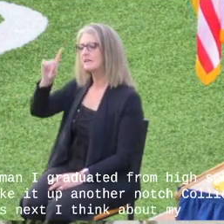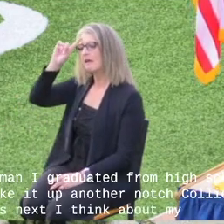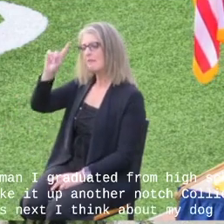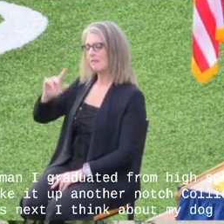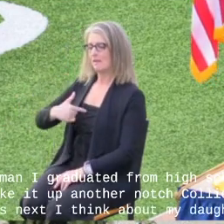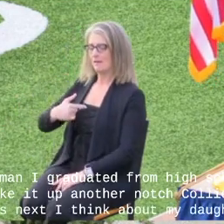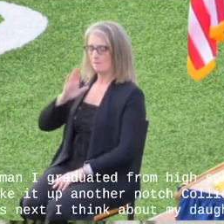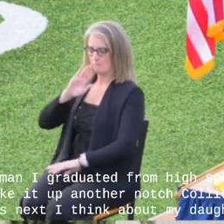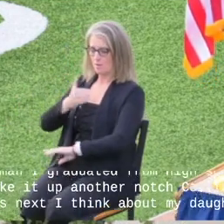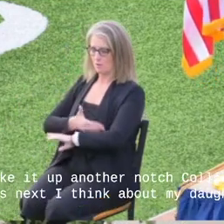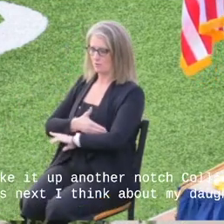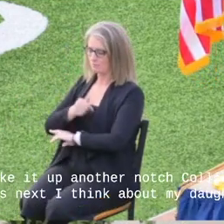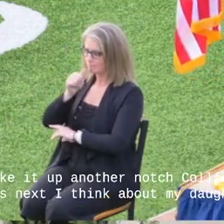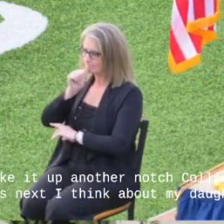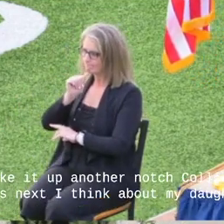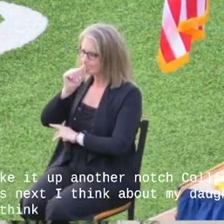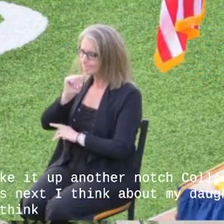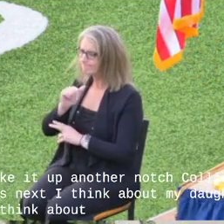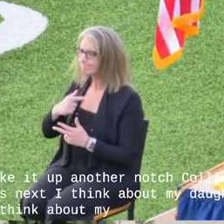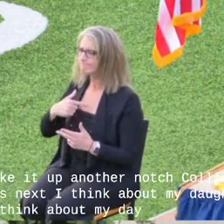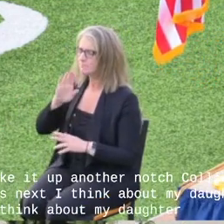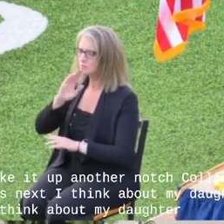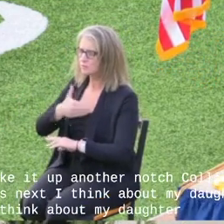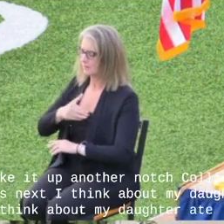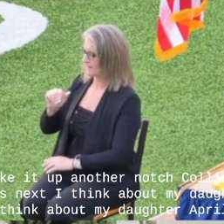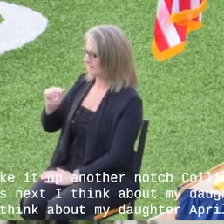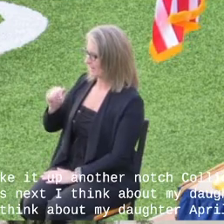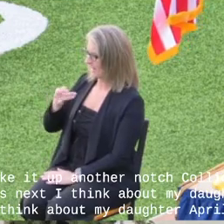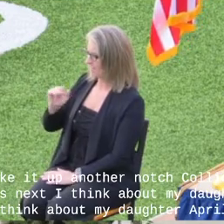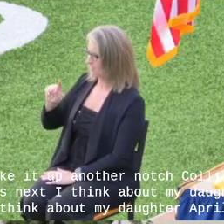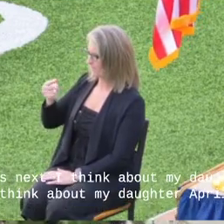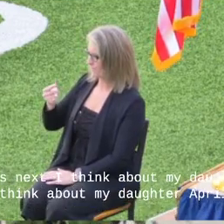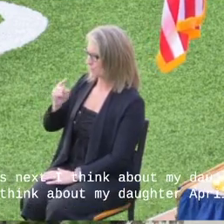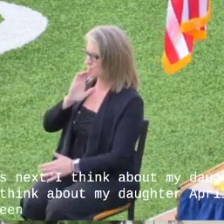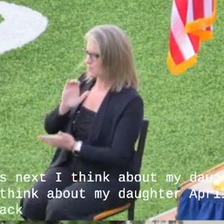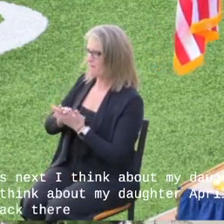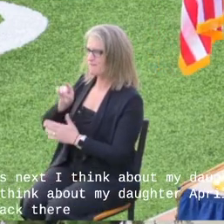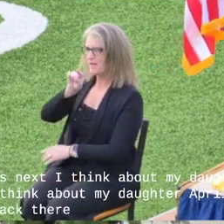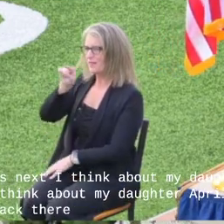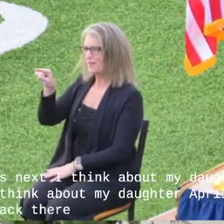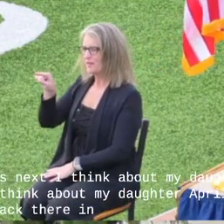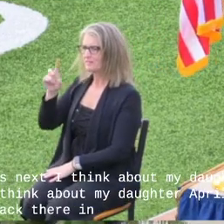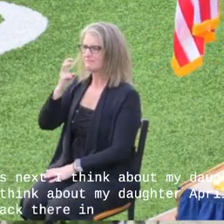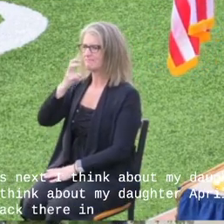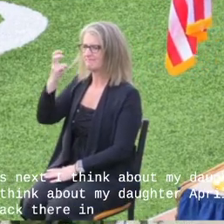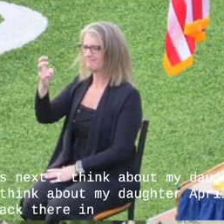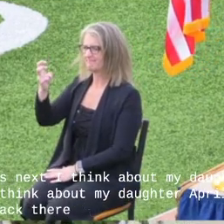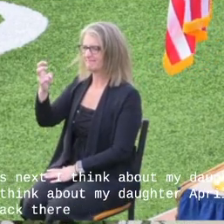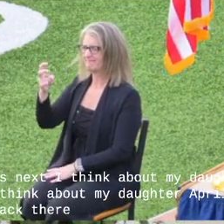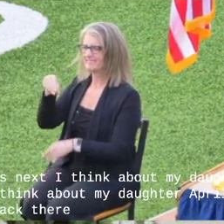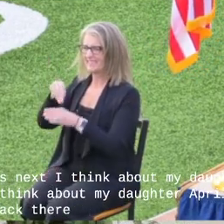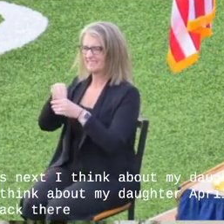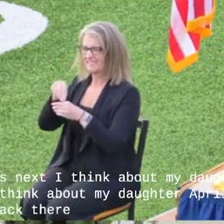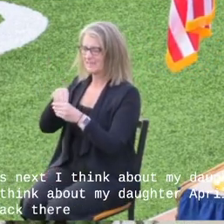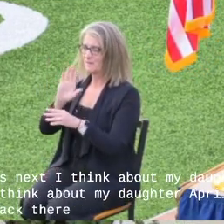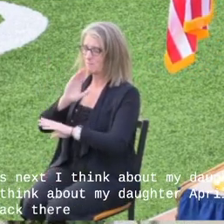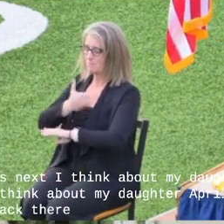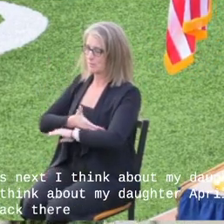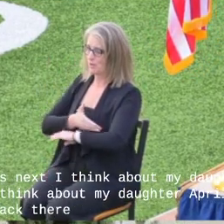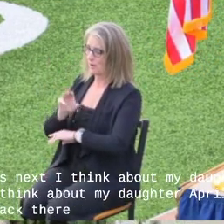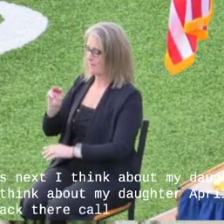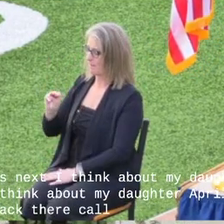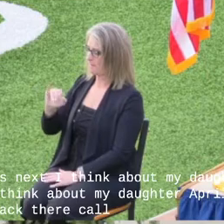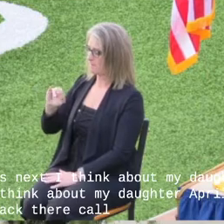my daughter, Perseverance. I think about my daughter, April 1st. My wife, she's back there in the back. She's inside. My daughter,